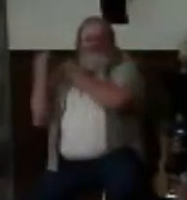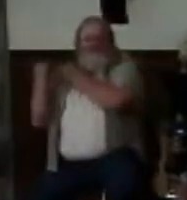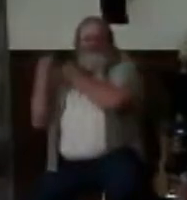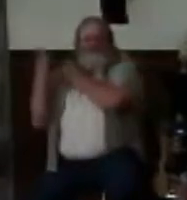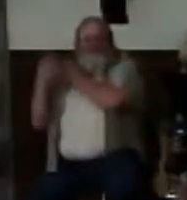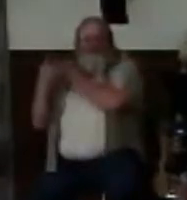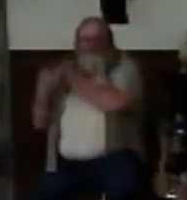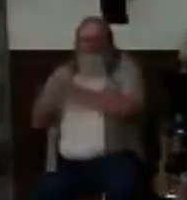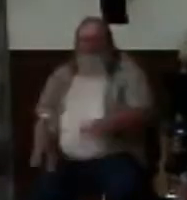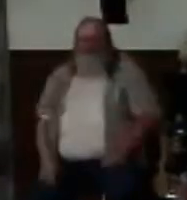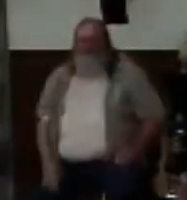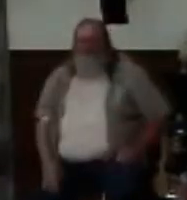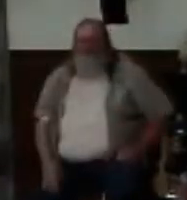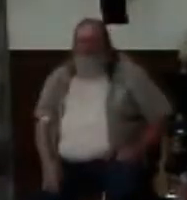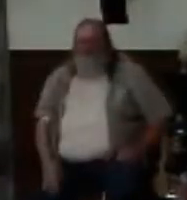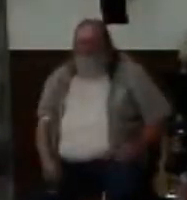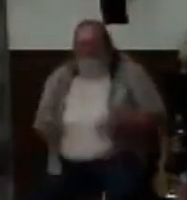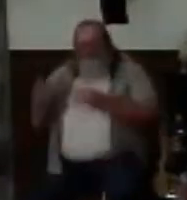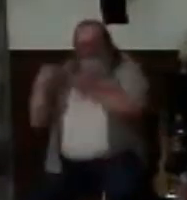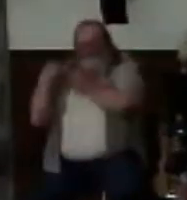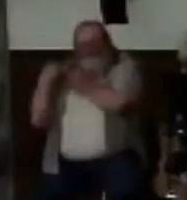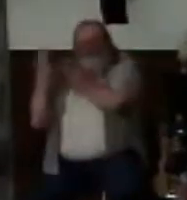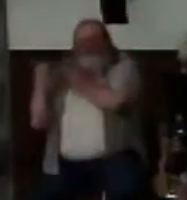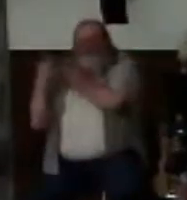Relief was their only hope.